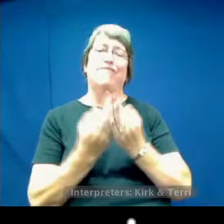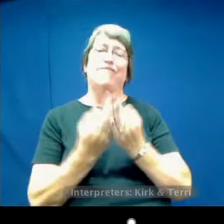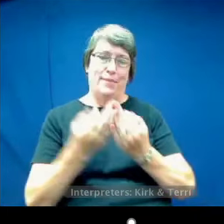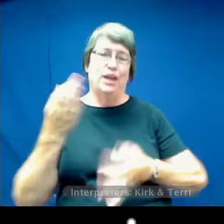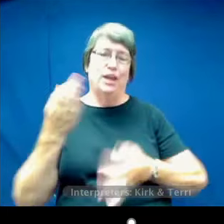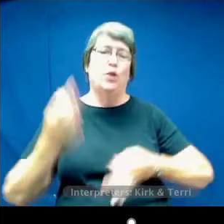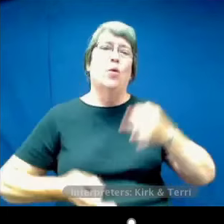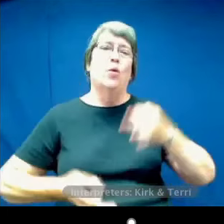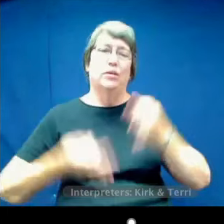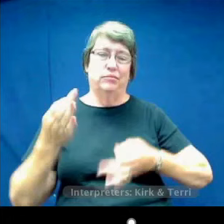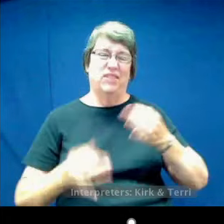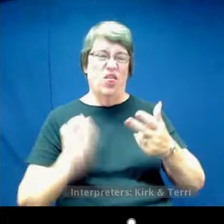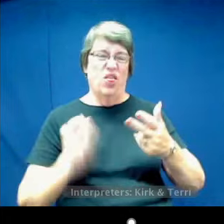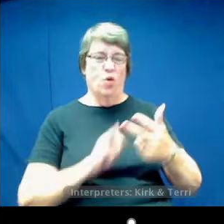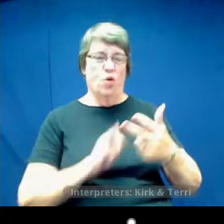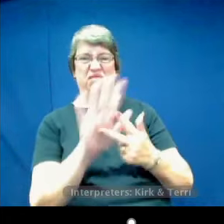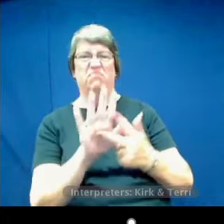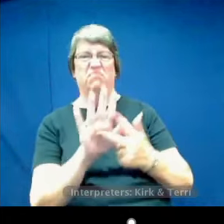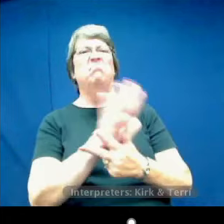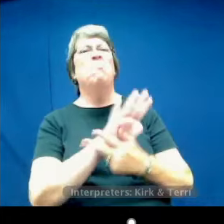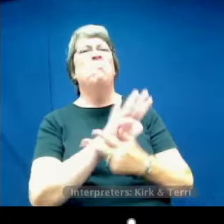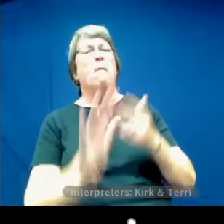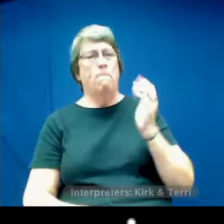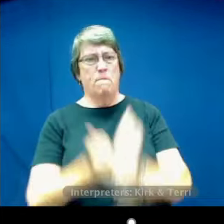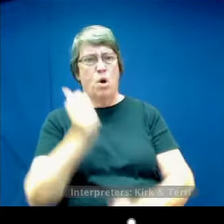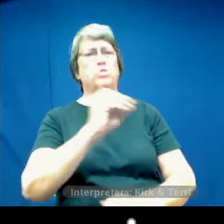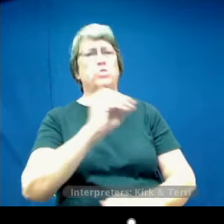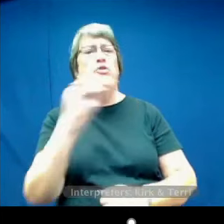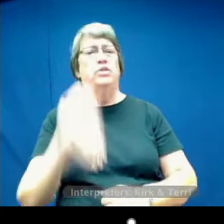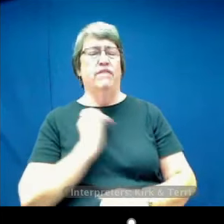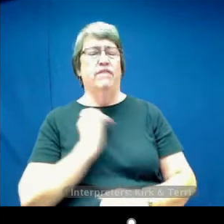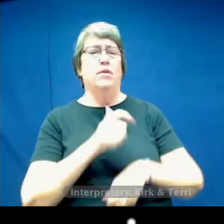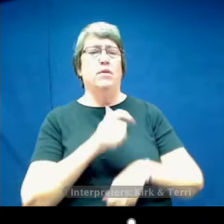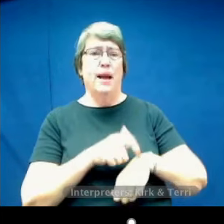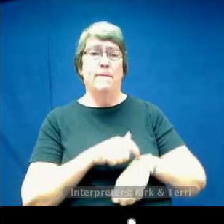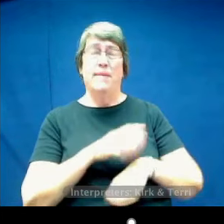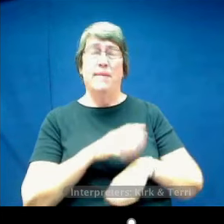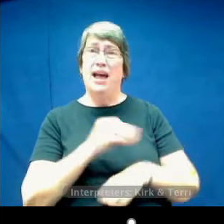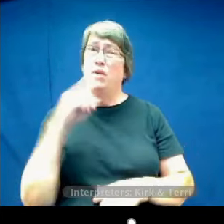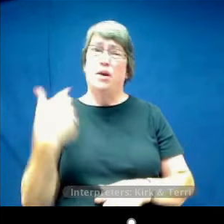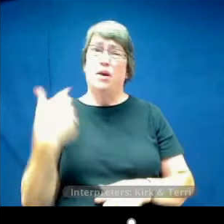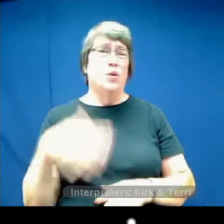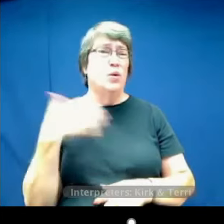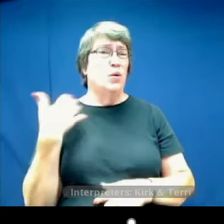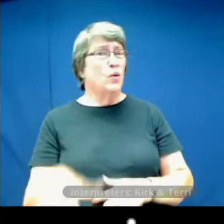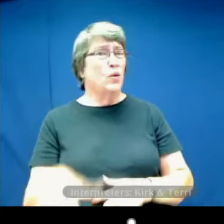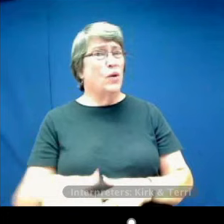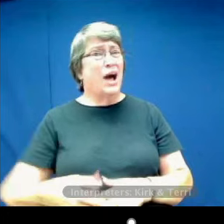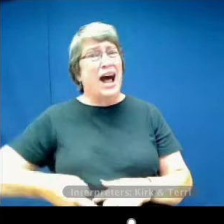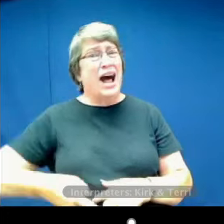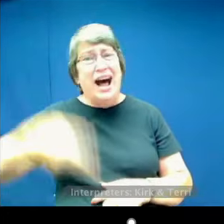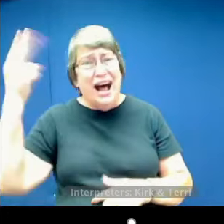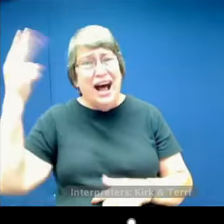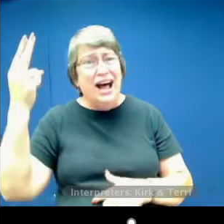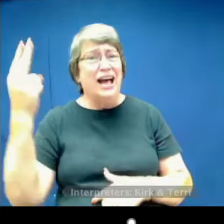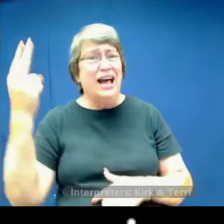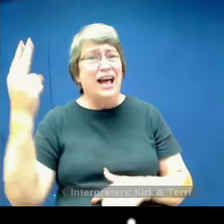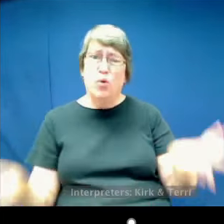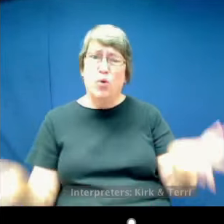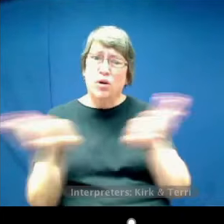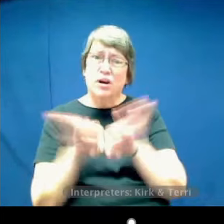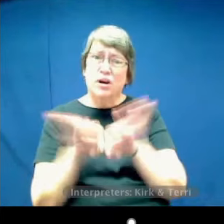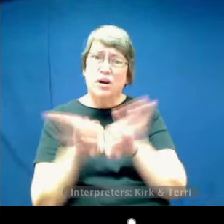And not only are we there, it's very high stakes interpreting. So I'm really thrilled that so many people have